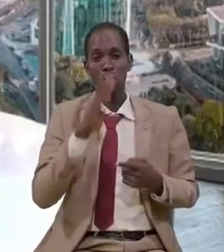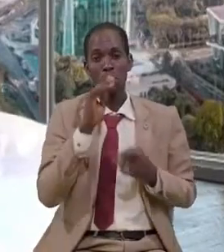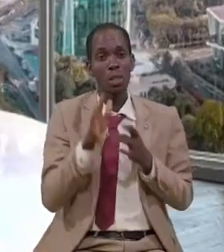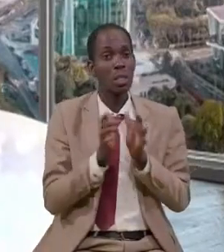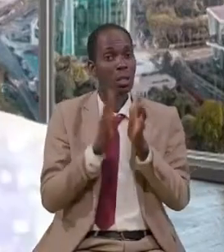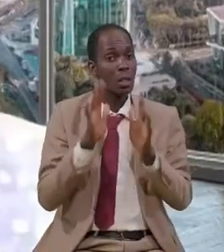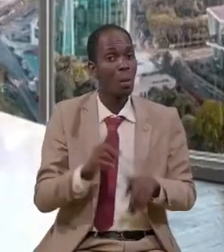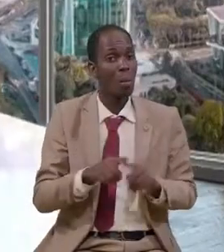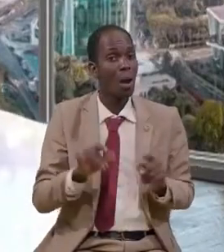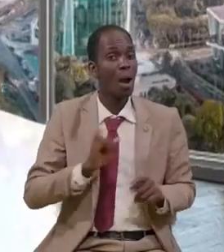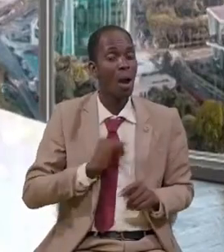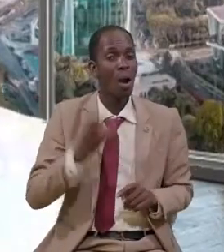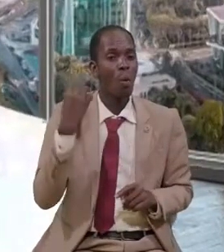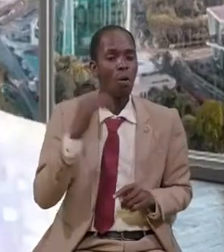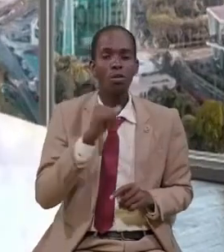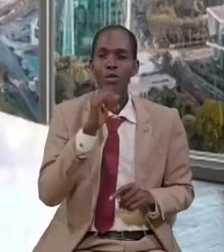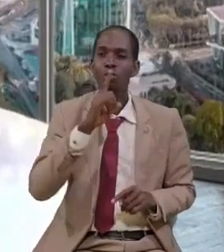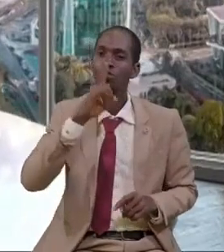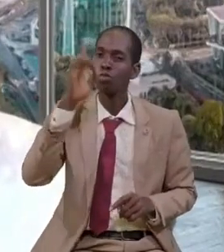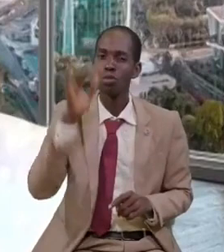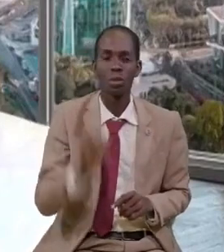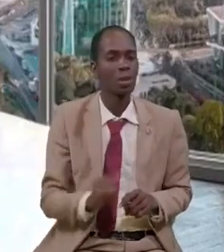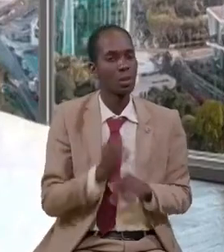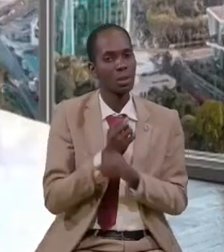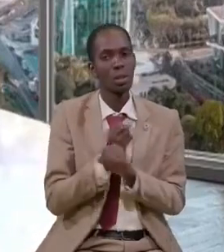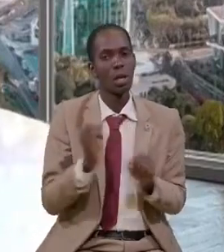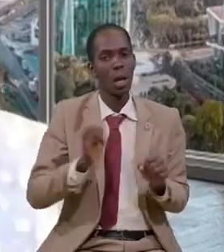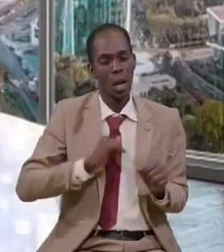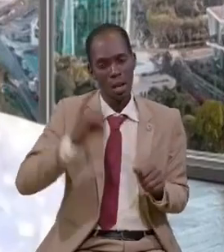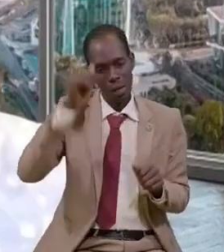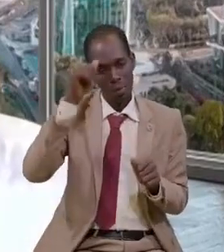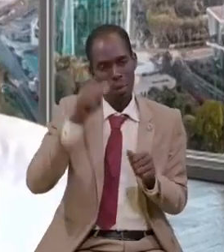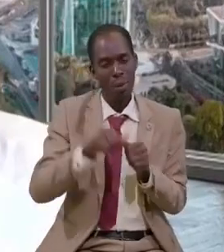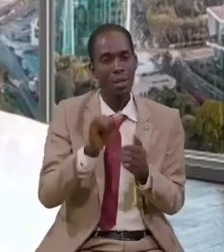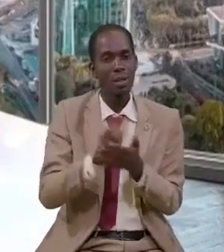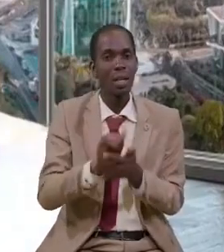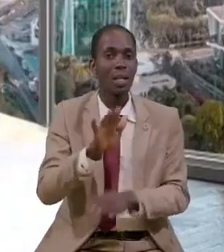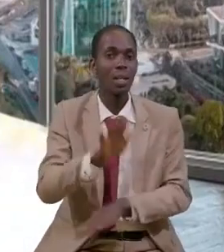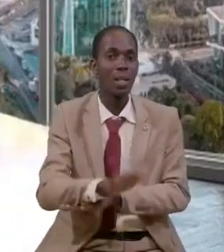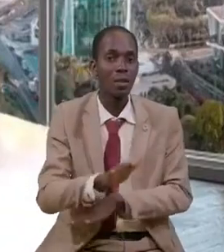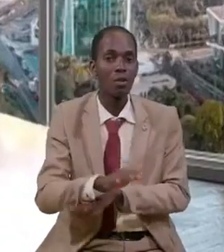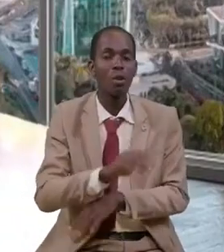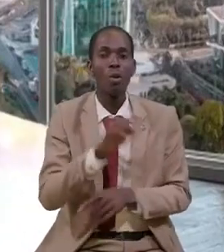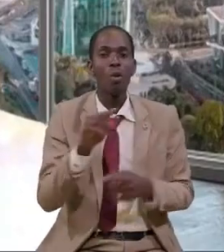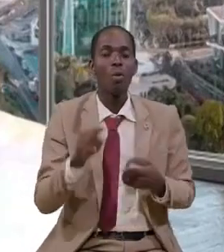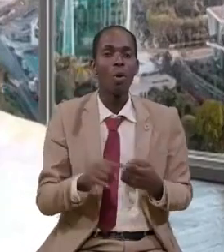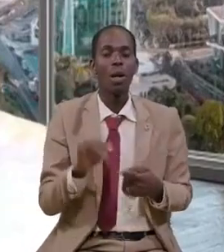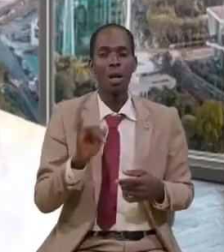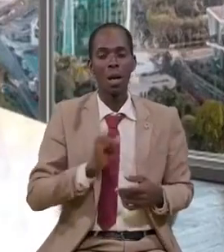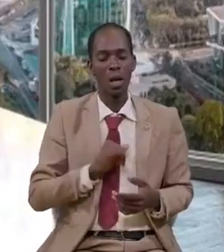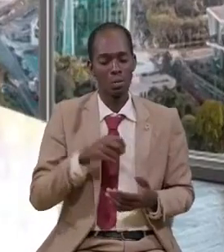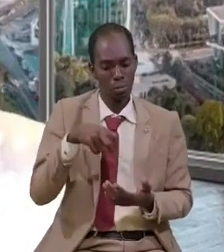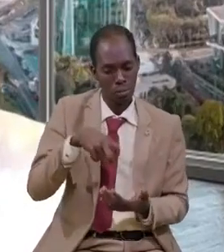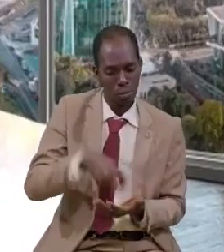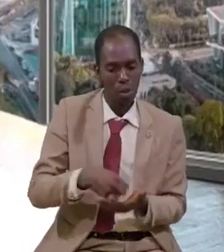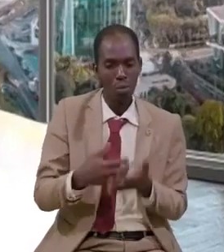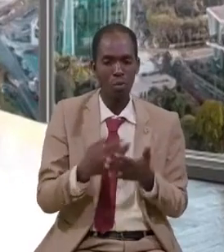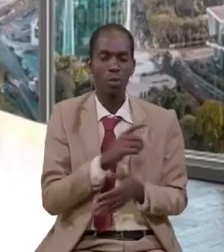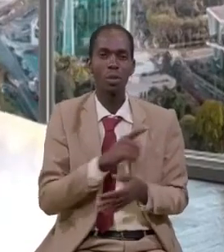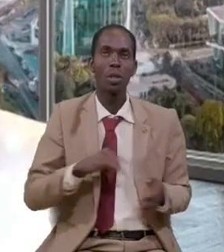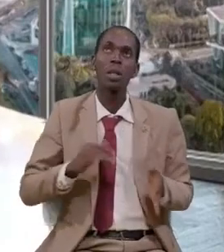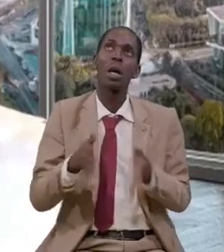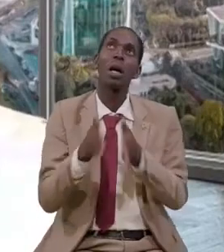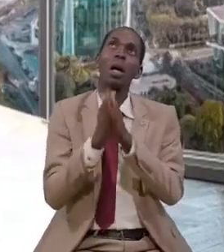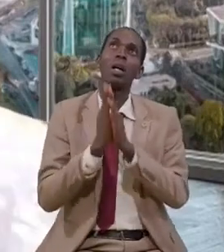God's grace, I still remember that evening when I knelt down before the Lord and I asked Jesus to come into my